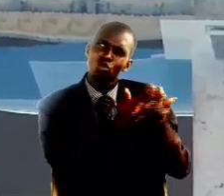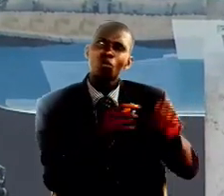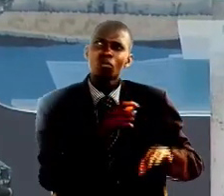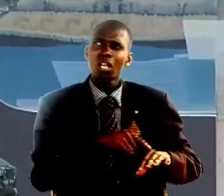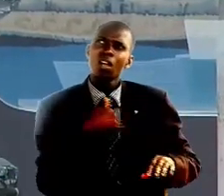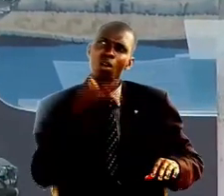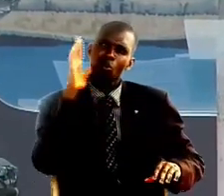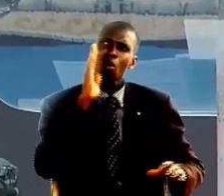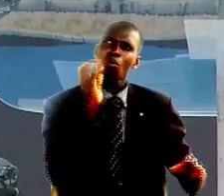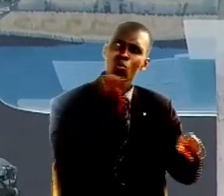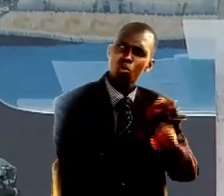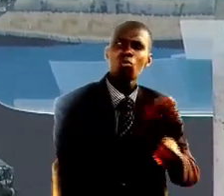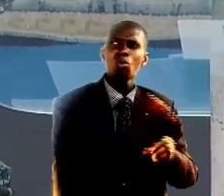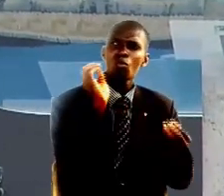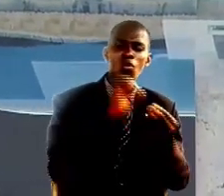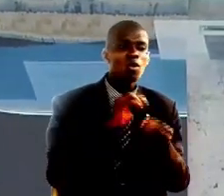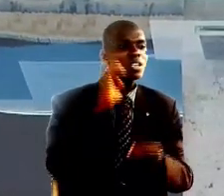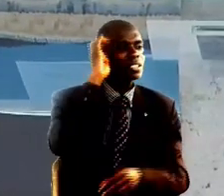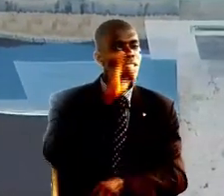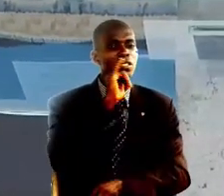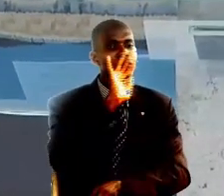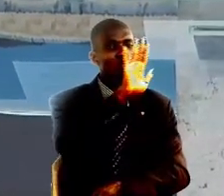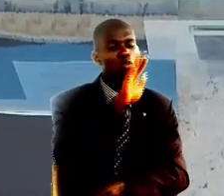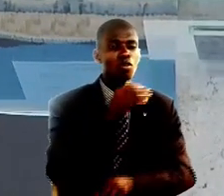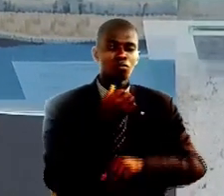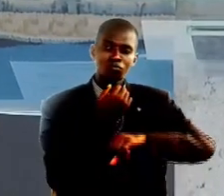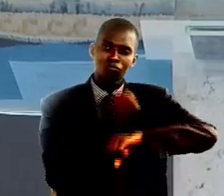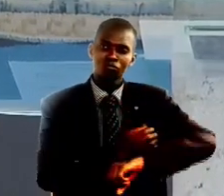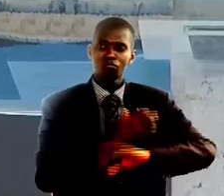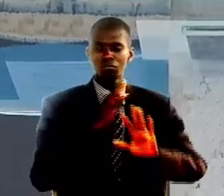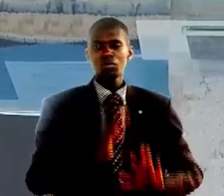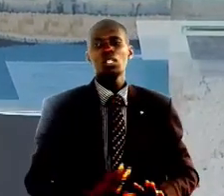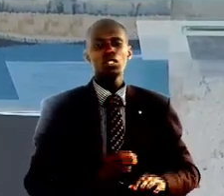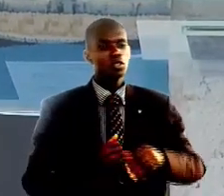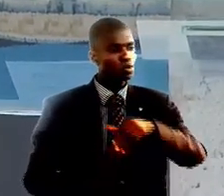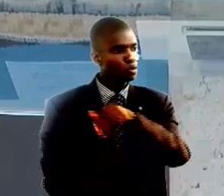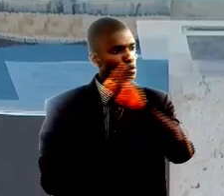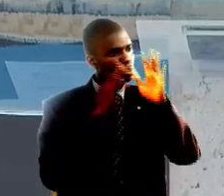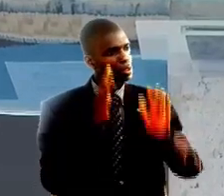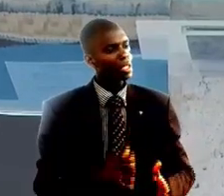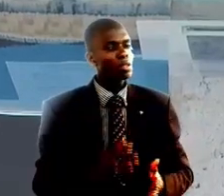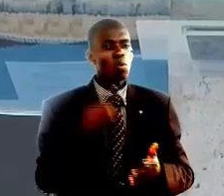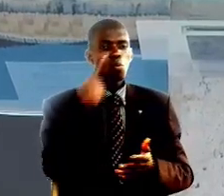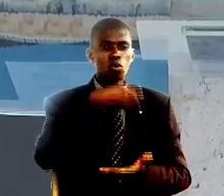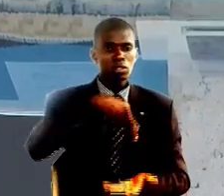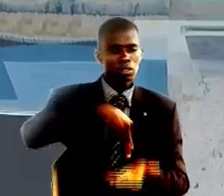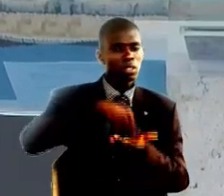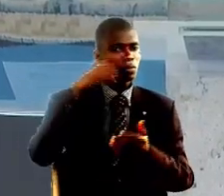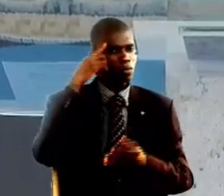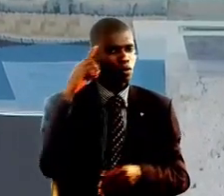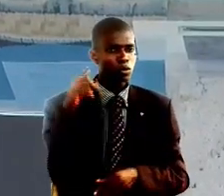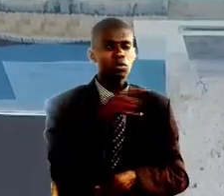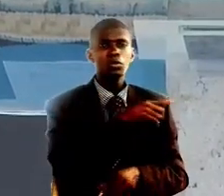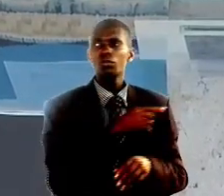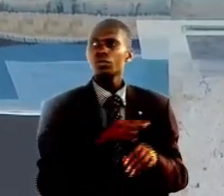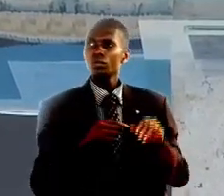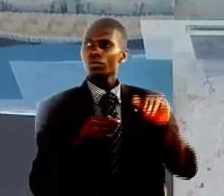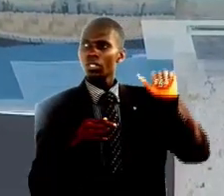heaven against you, everything is erased. Associate, the great,